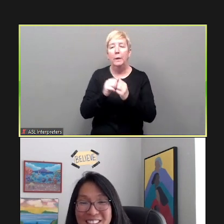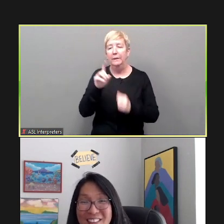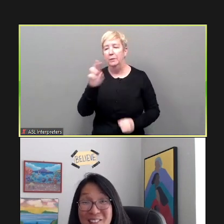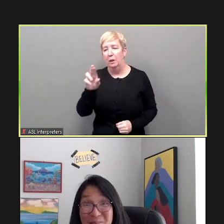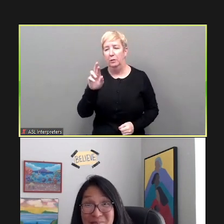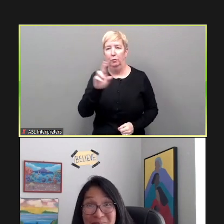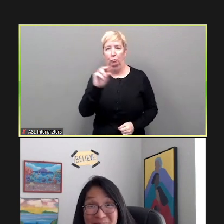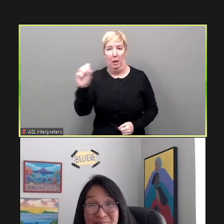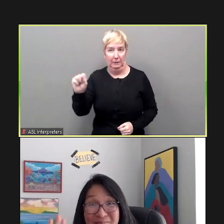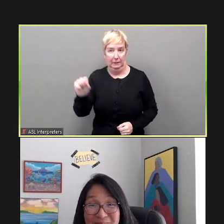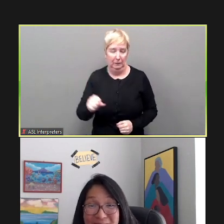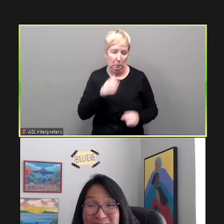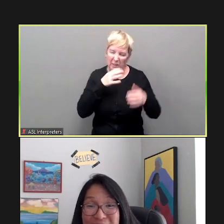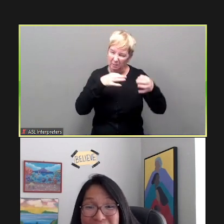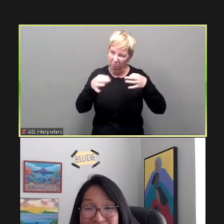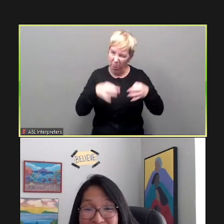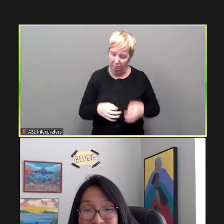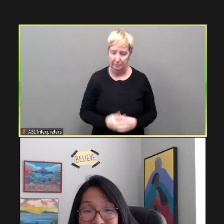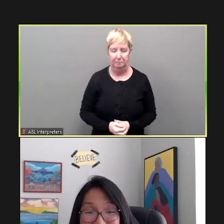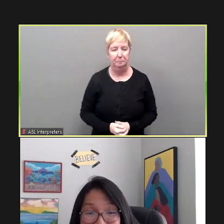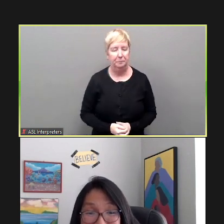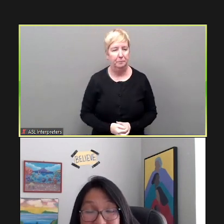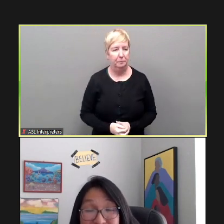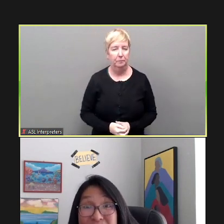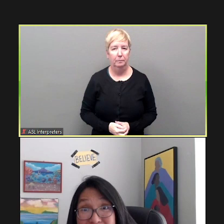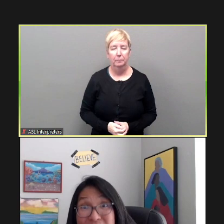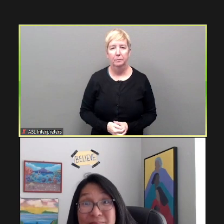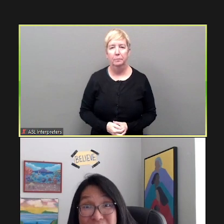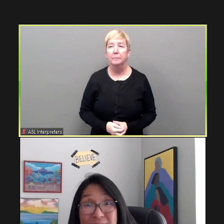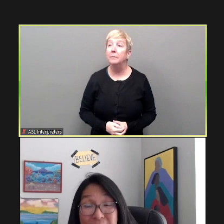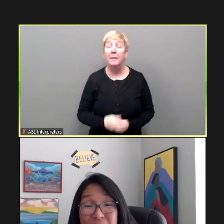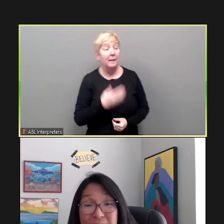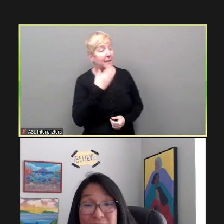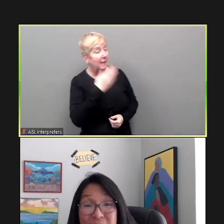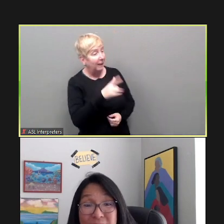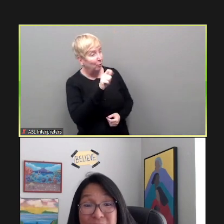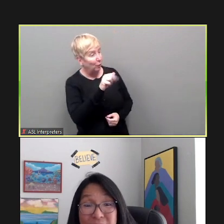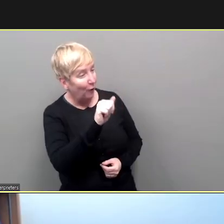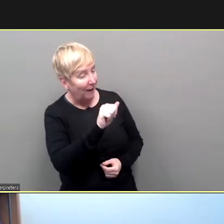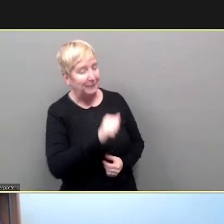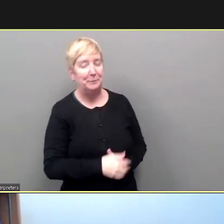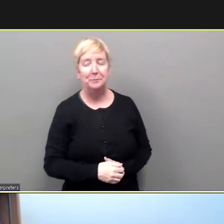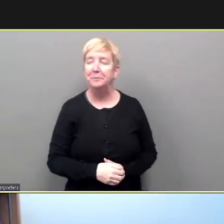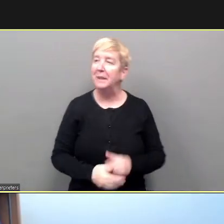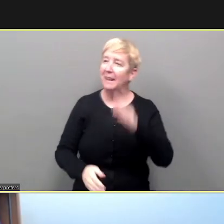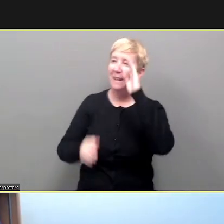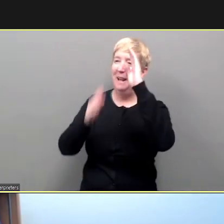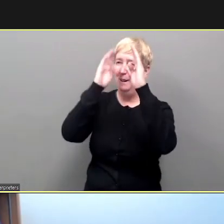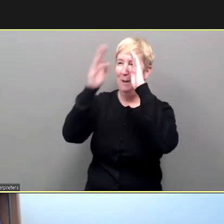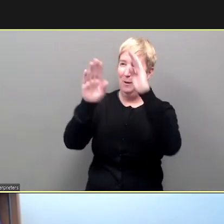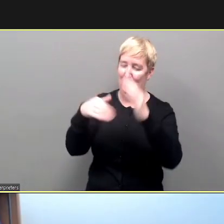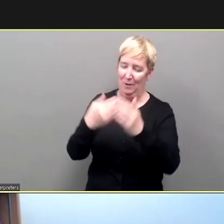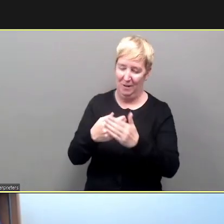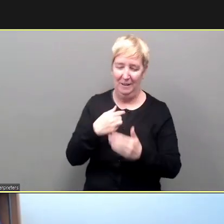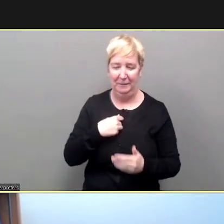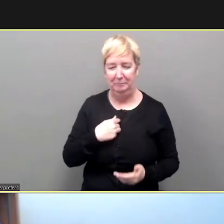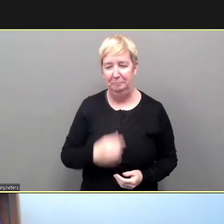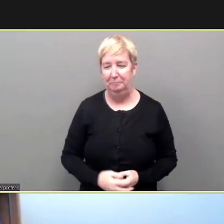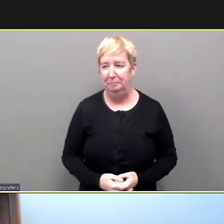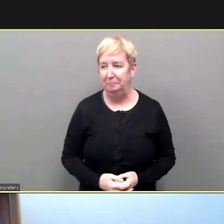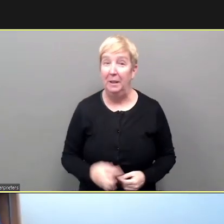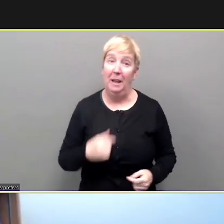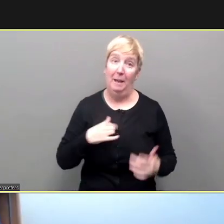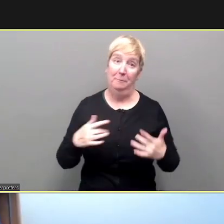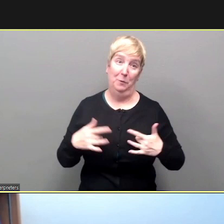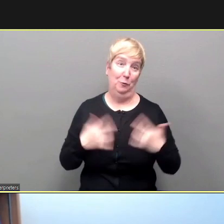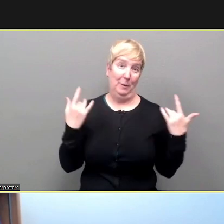Thank you. Okay, thanks so much, Laura. Hello, everybody. I'm happy